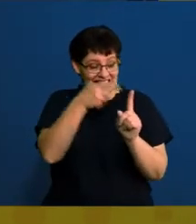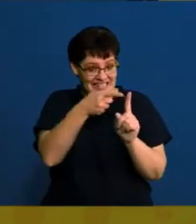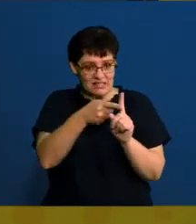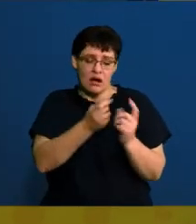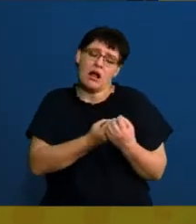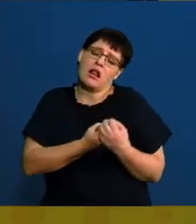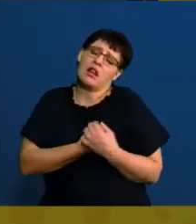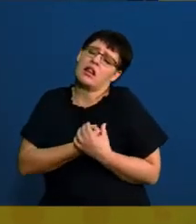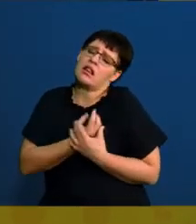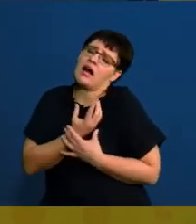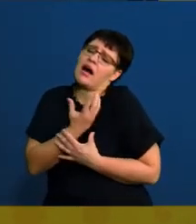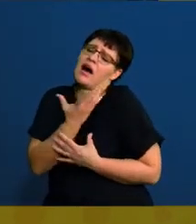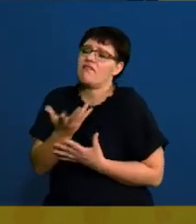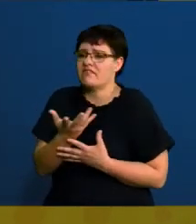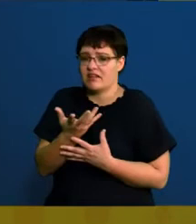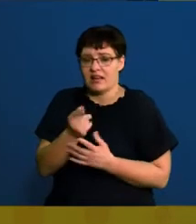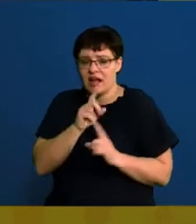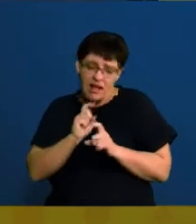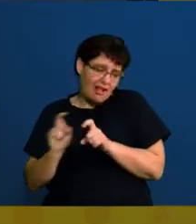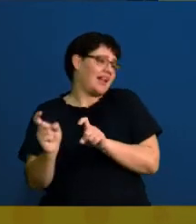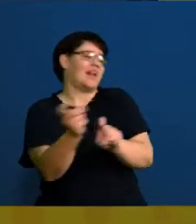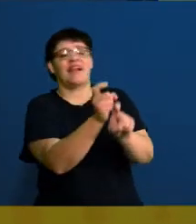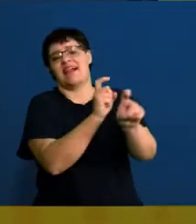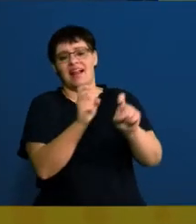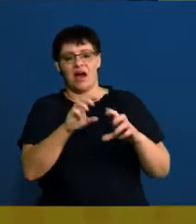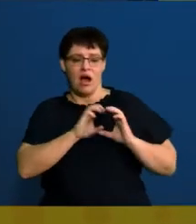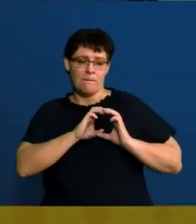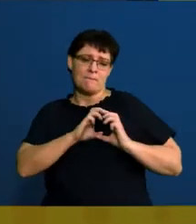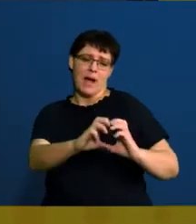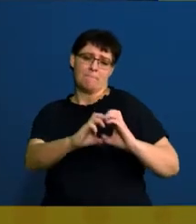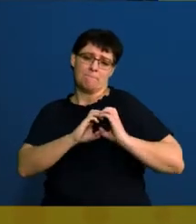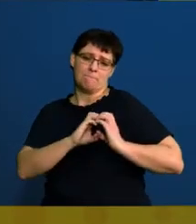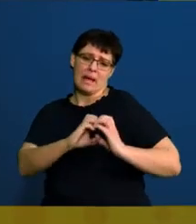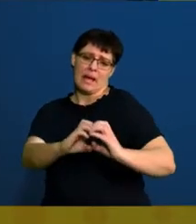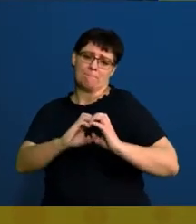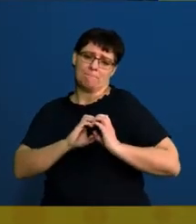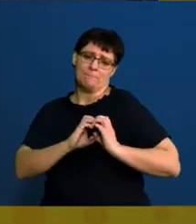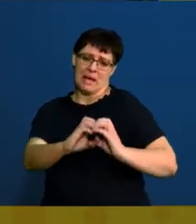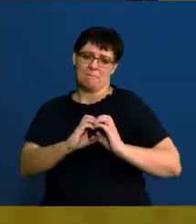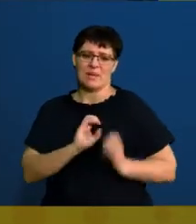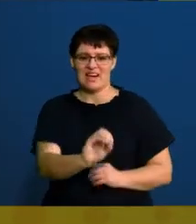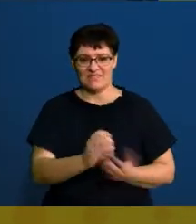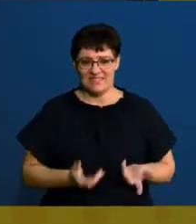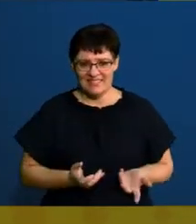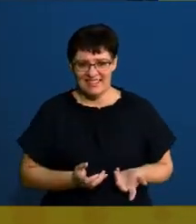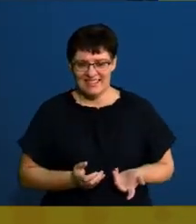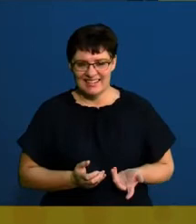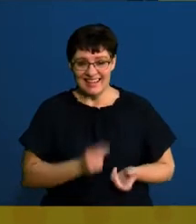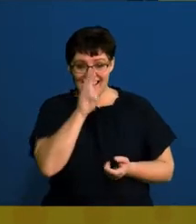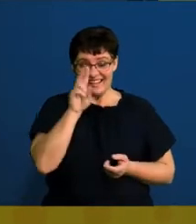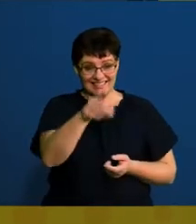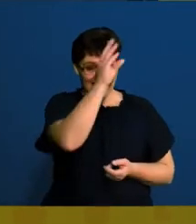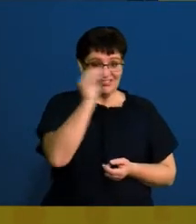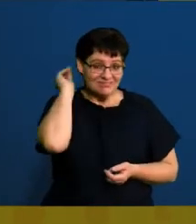love, and you see Tom running around, Tom always has his heart pumping out. So think about that. Sometimes